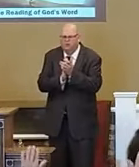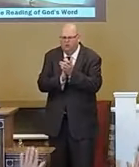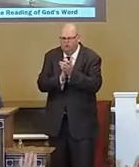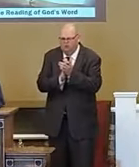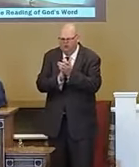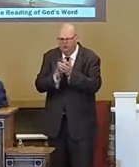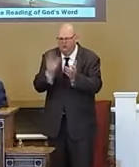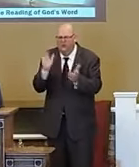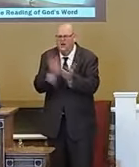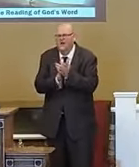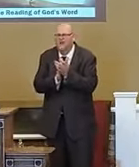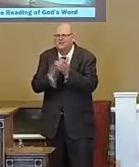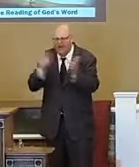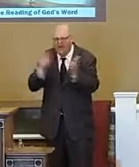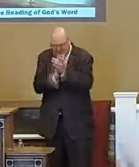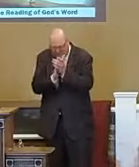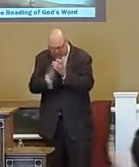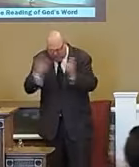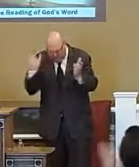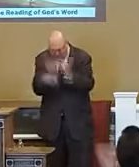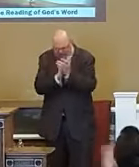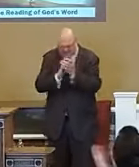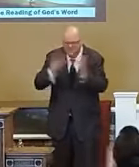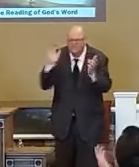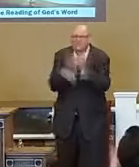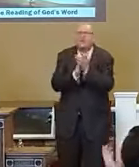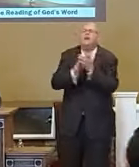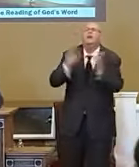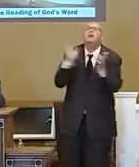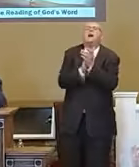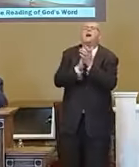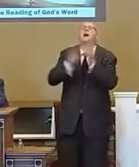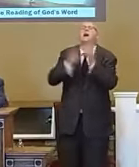in Jesus' name. Let's give him praise right now. Let's worship him.